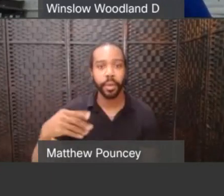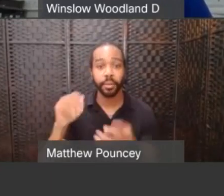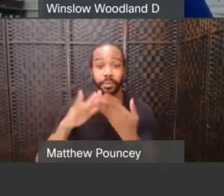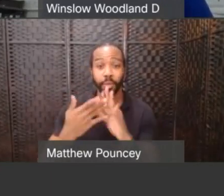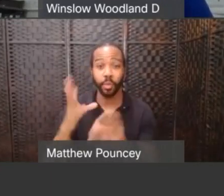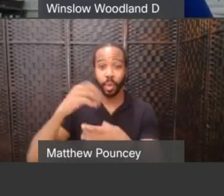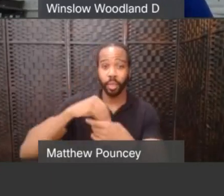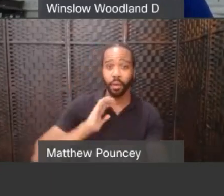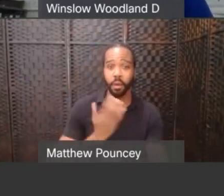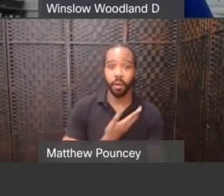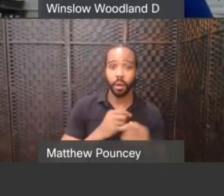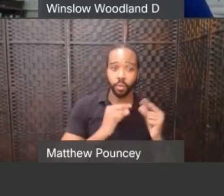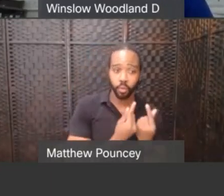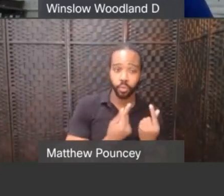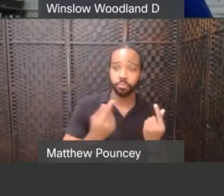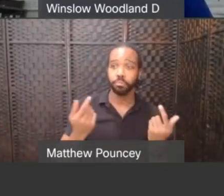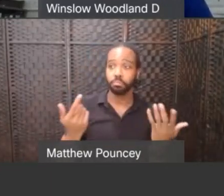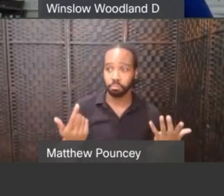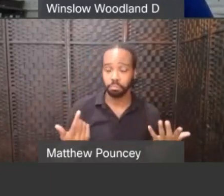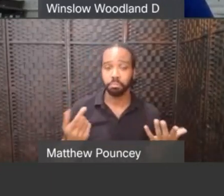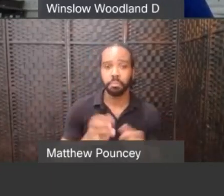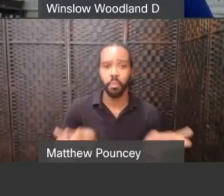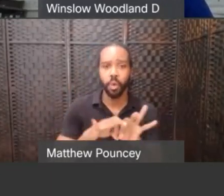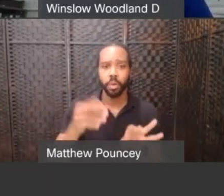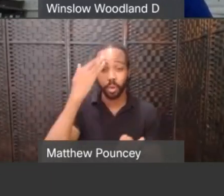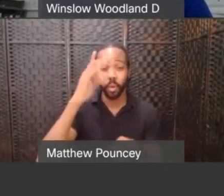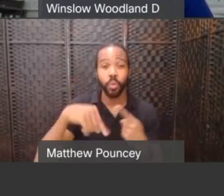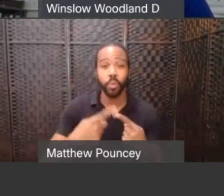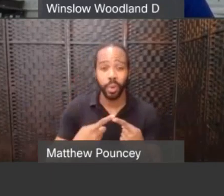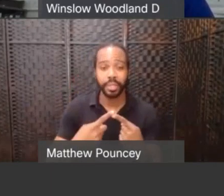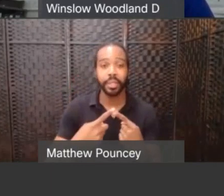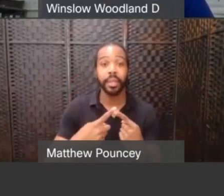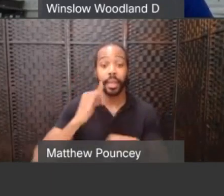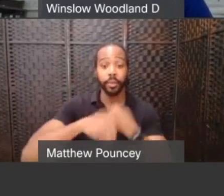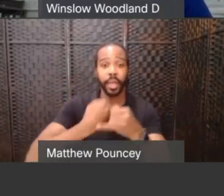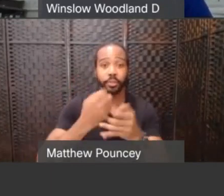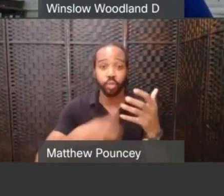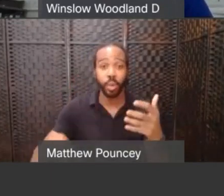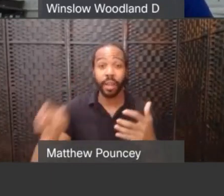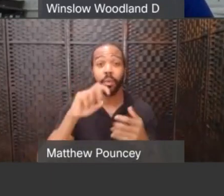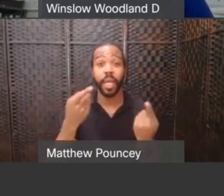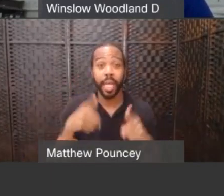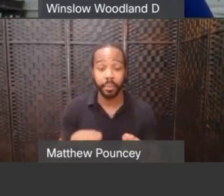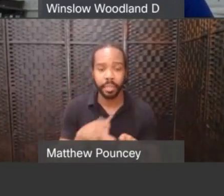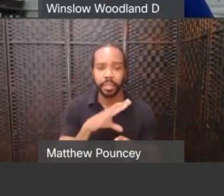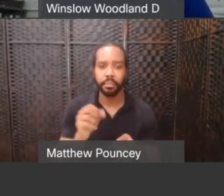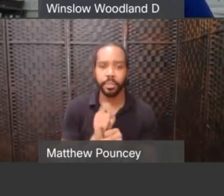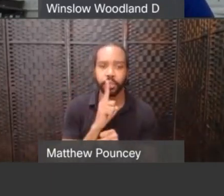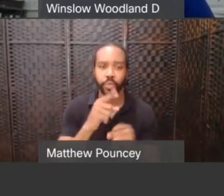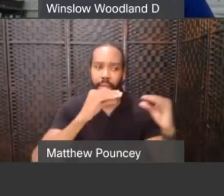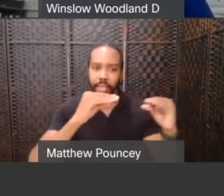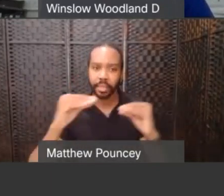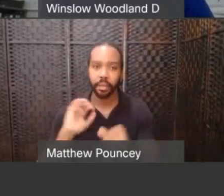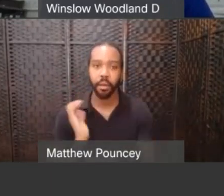field. It's important to know when international travel occurs and educate our employees to